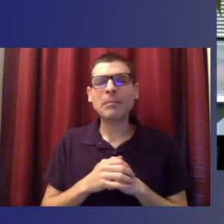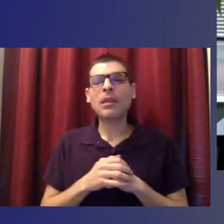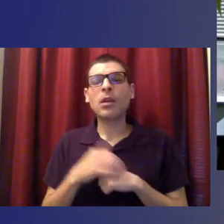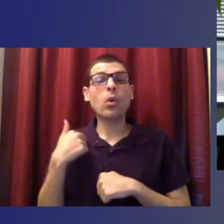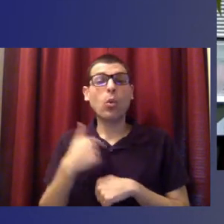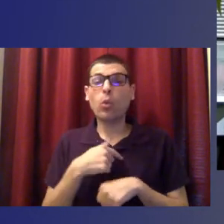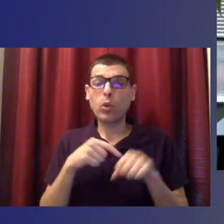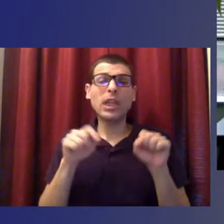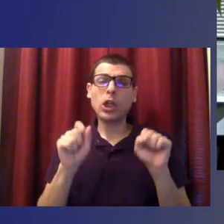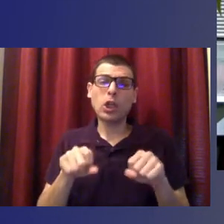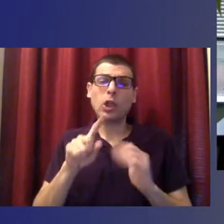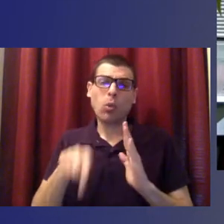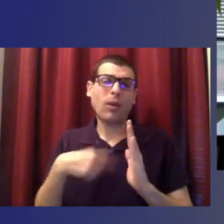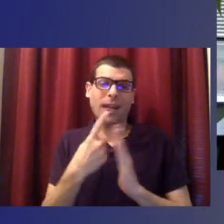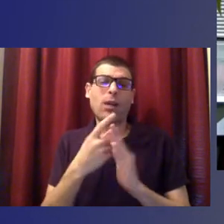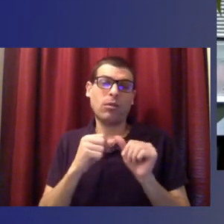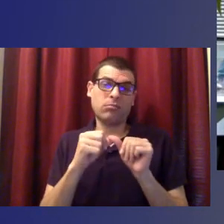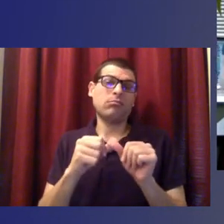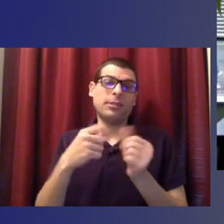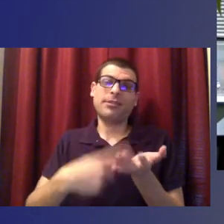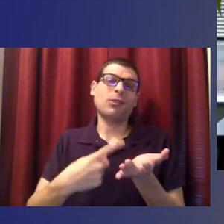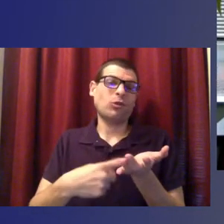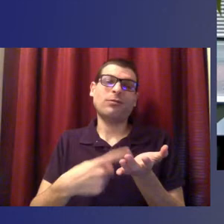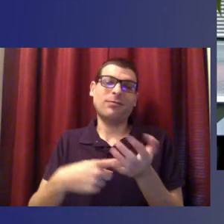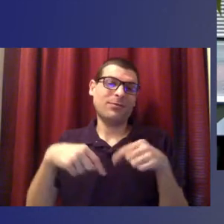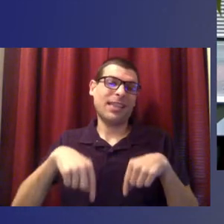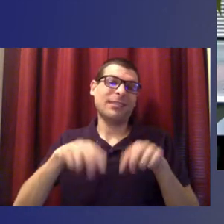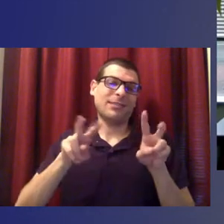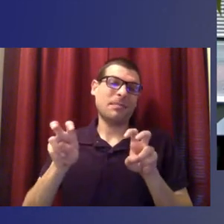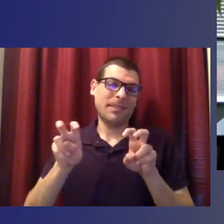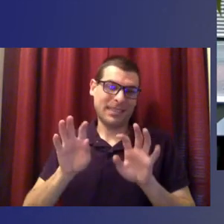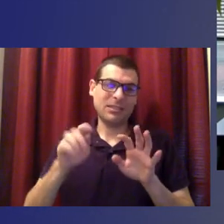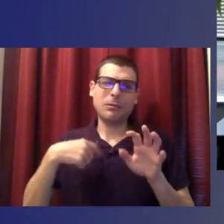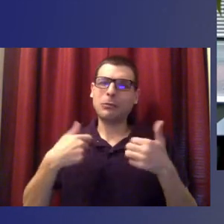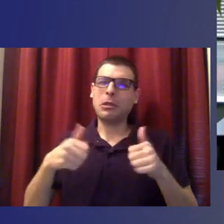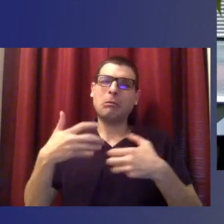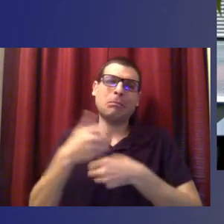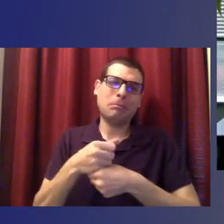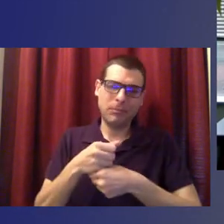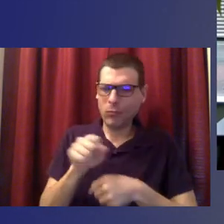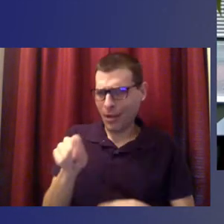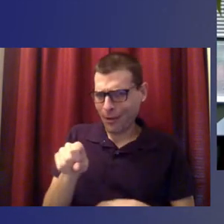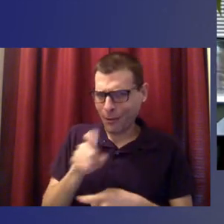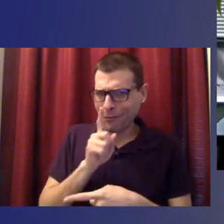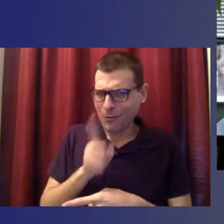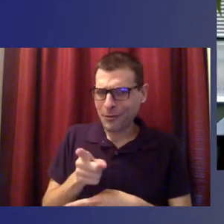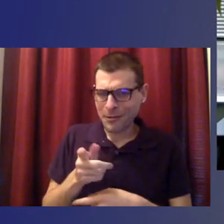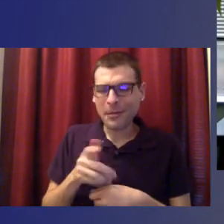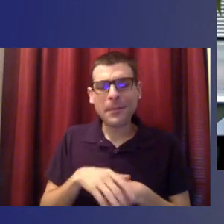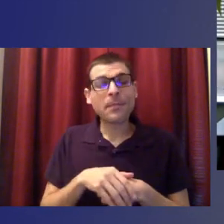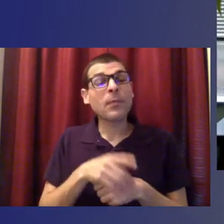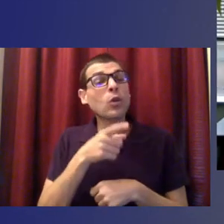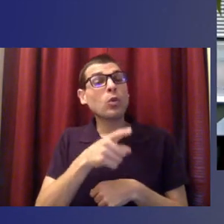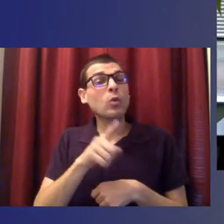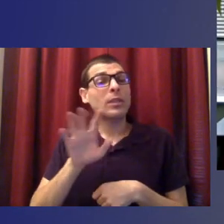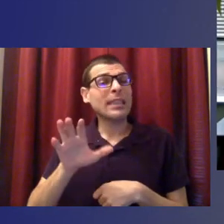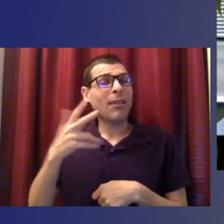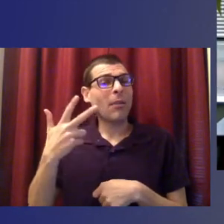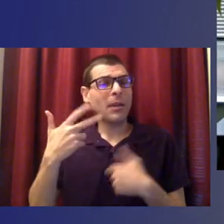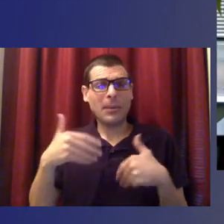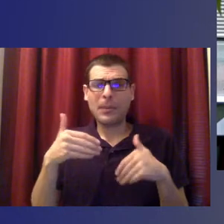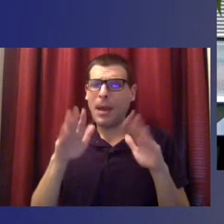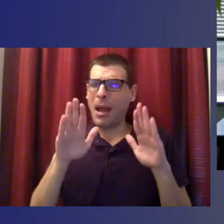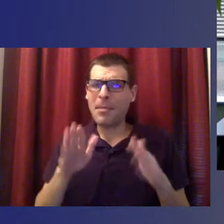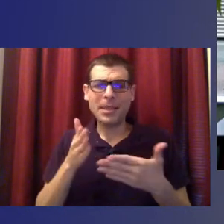doing. I will say, and I appreciate the work that you and Central City have done, as well as one of our trusted community partners.